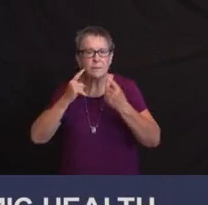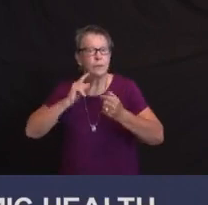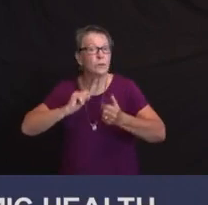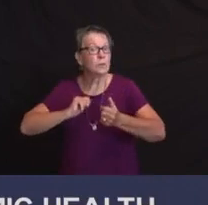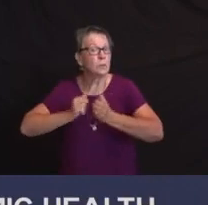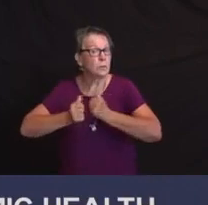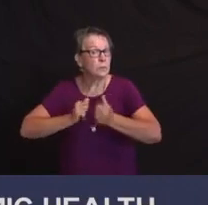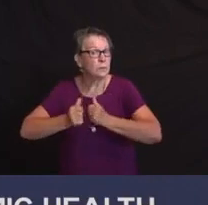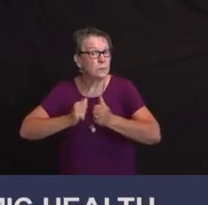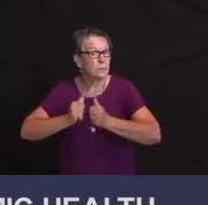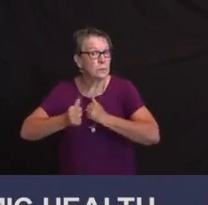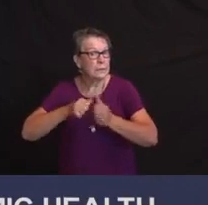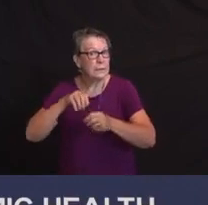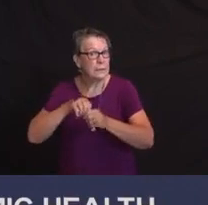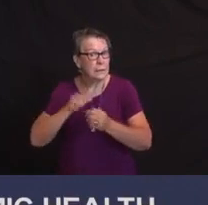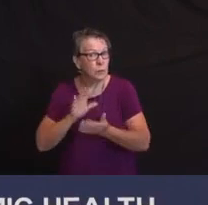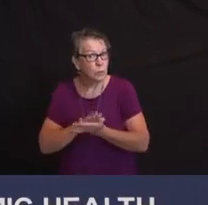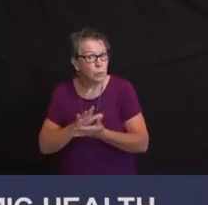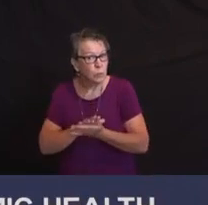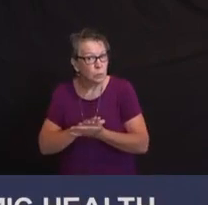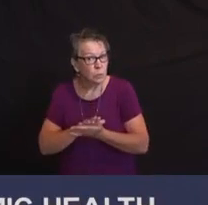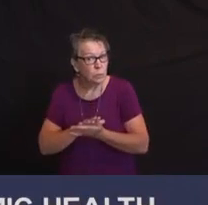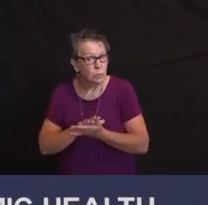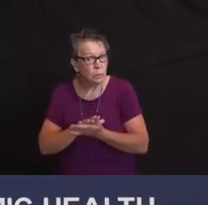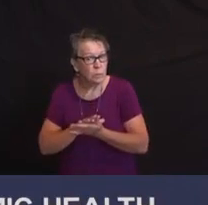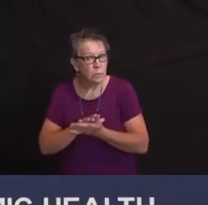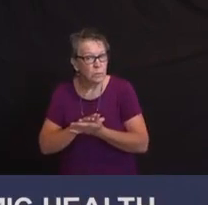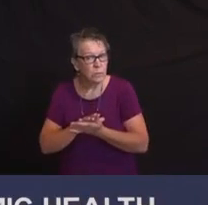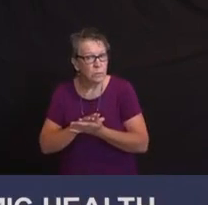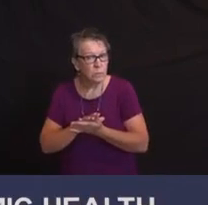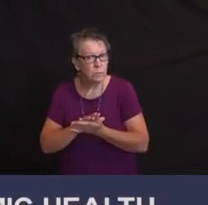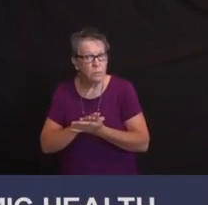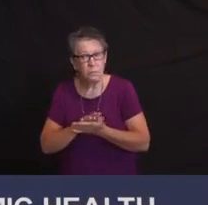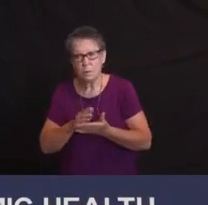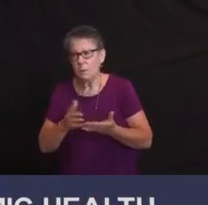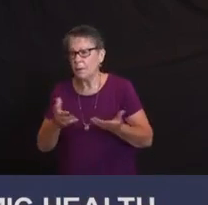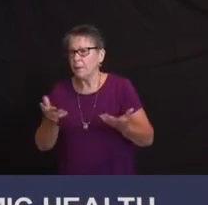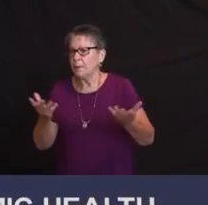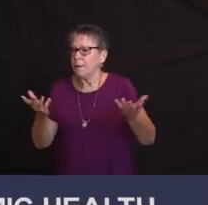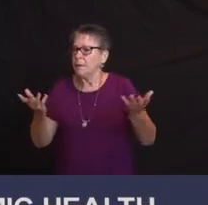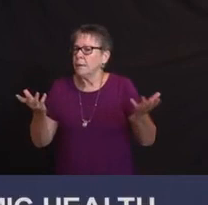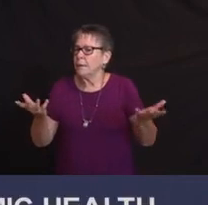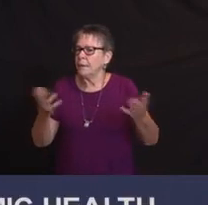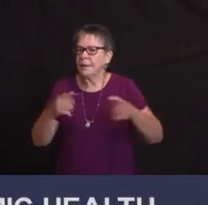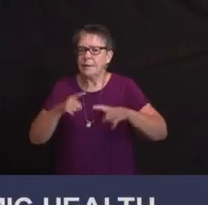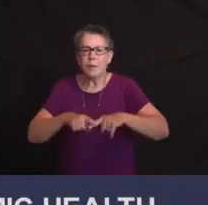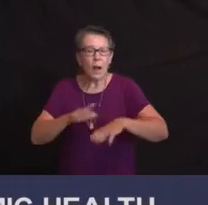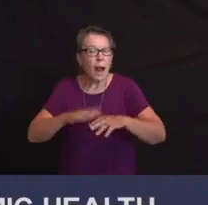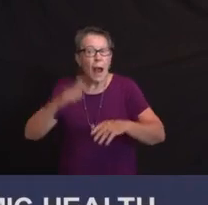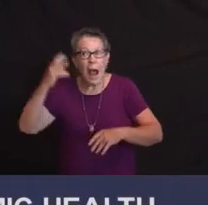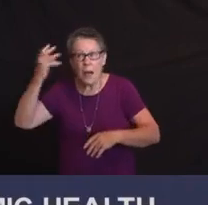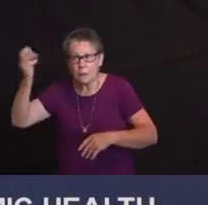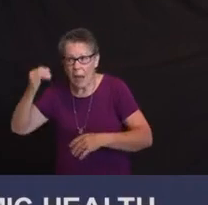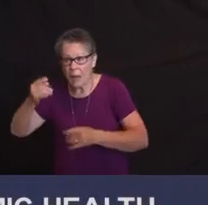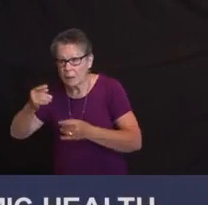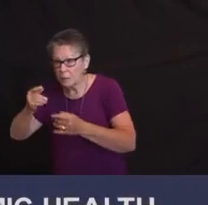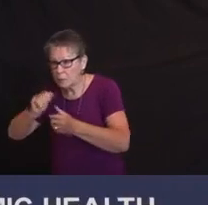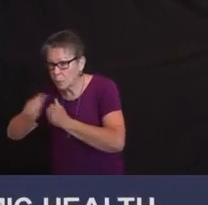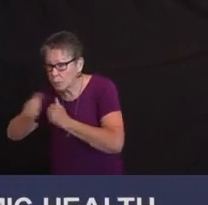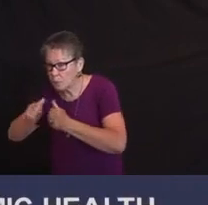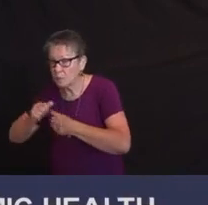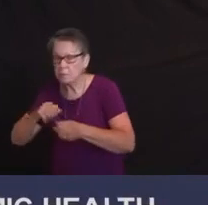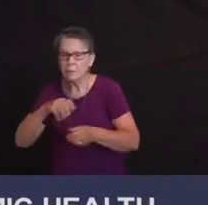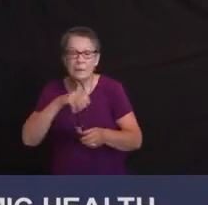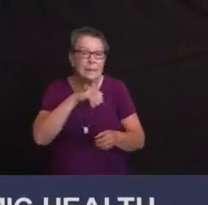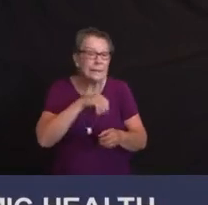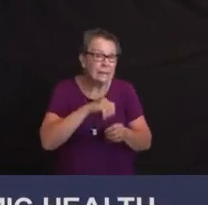I'd repeat something I said to Daniel. I think you got to look at outside versus inside, where the evidence continues to be that